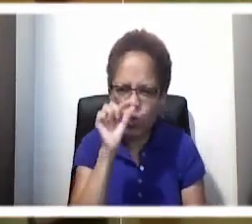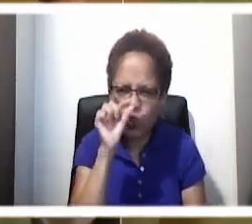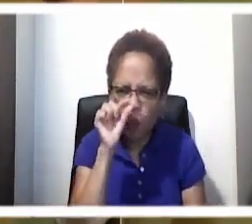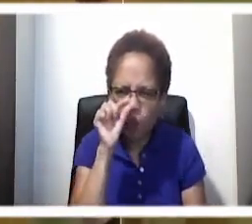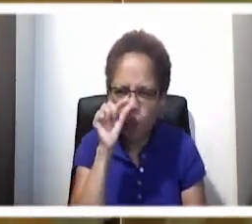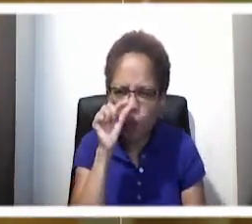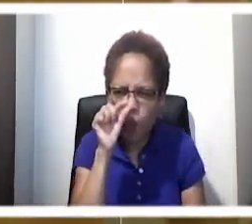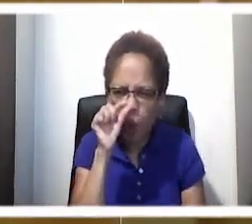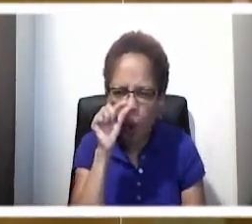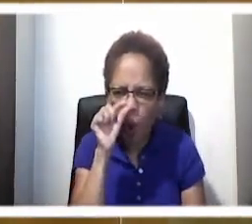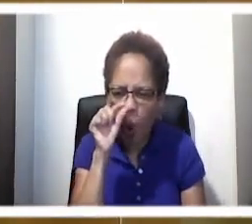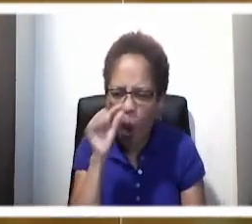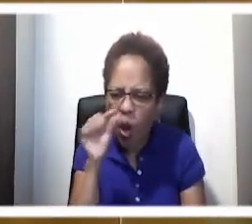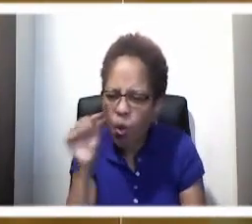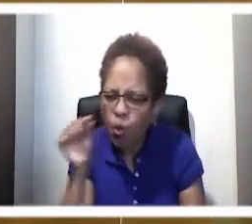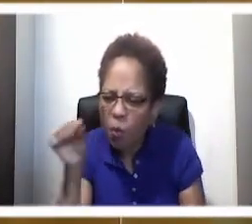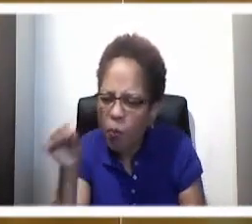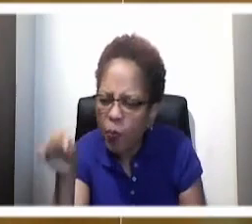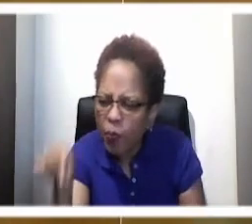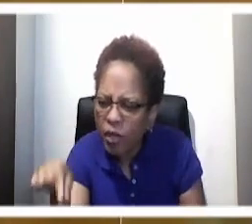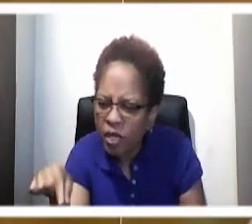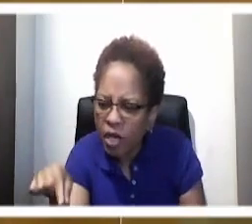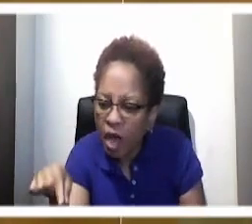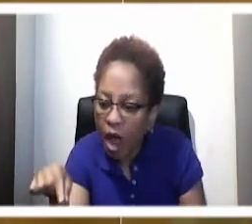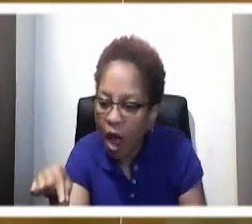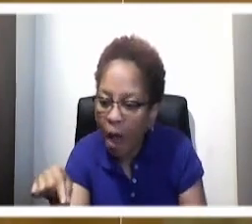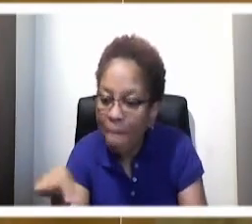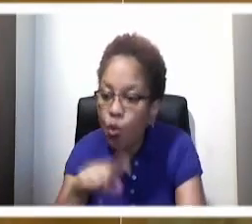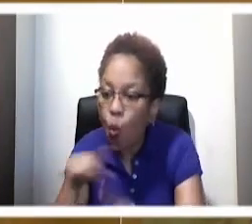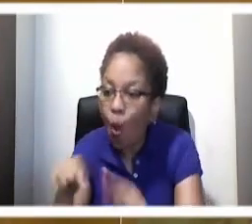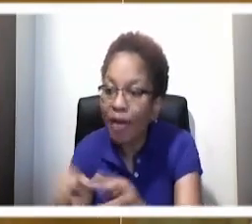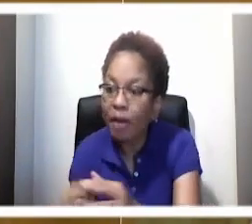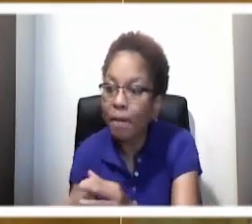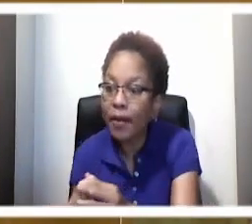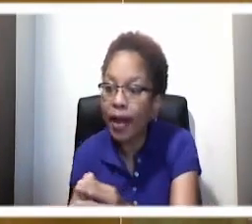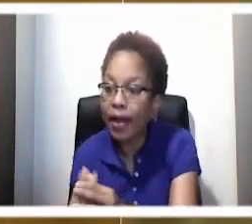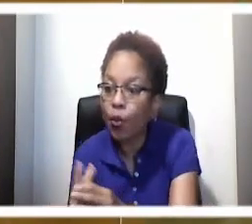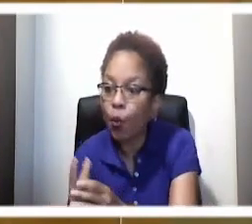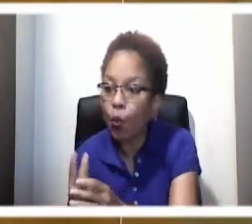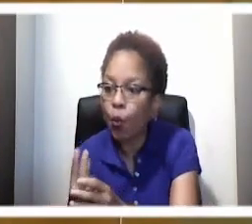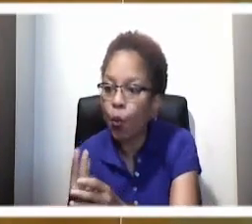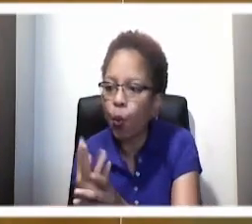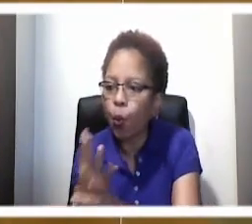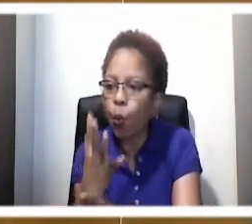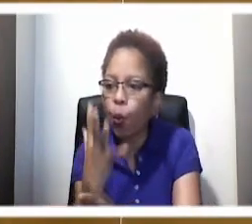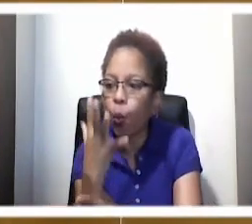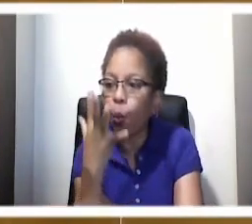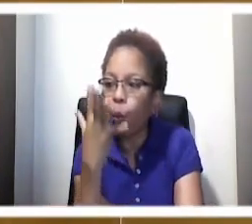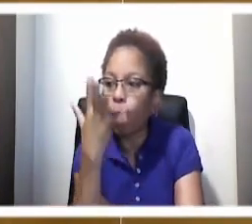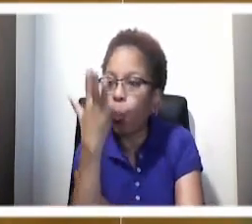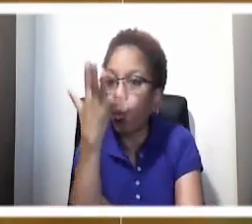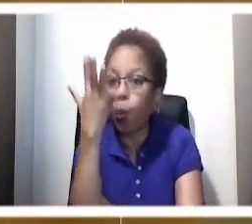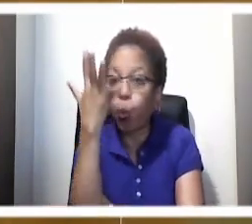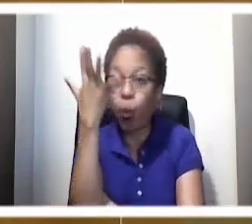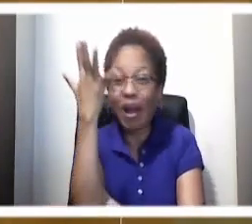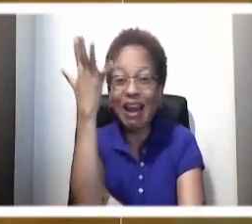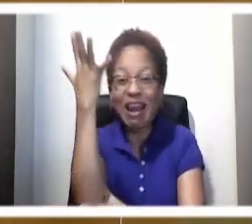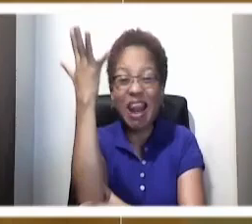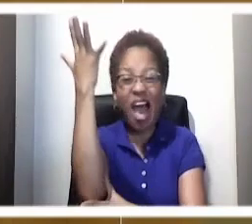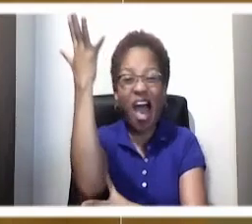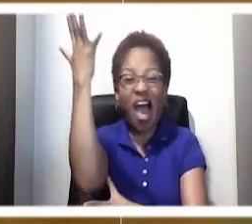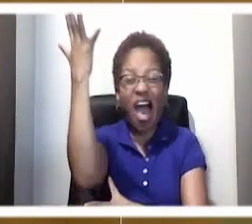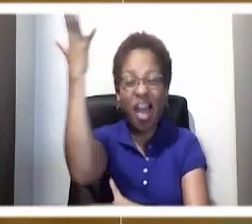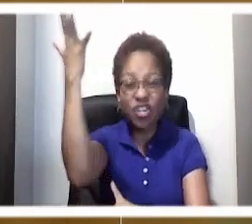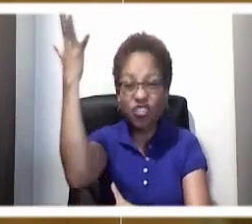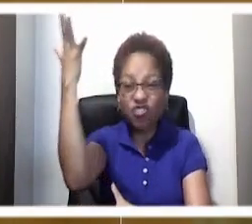the birds of the air to come and shelter and find shade. And so this parable, beloved in Christ, speaks